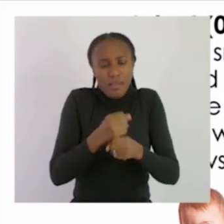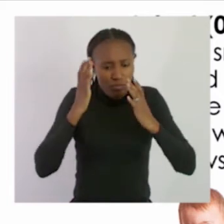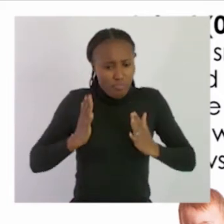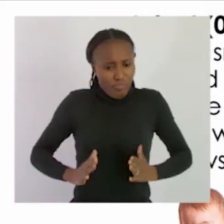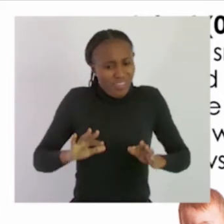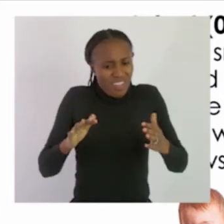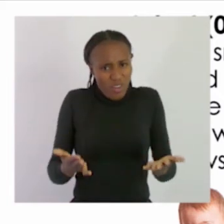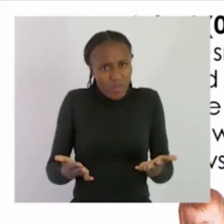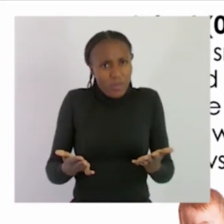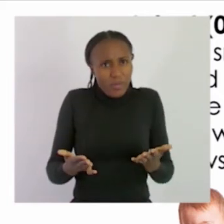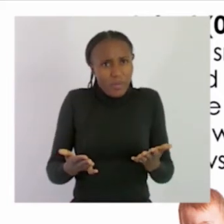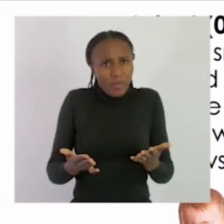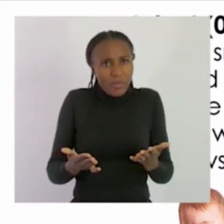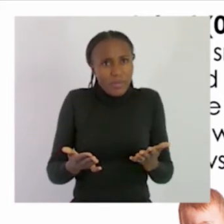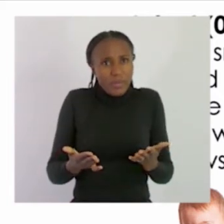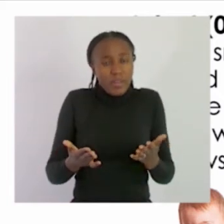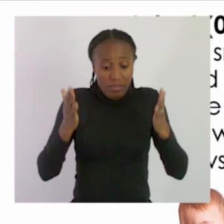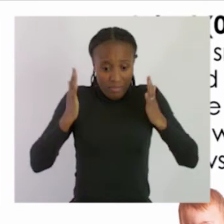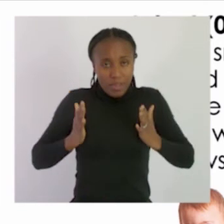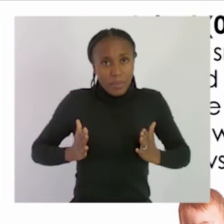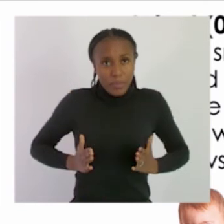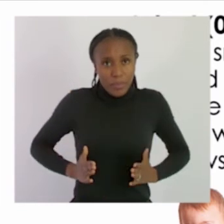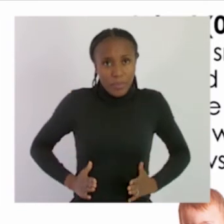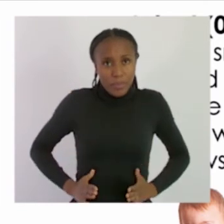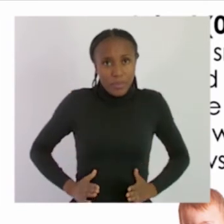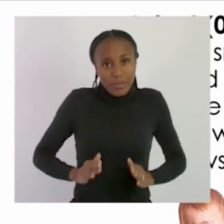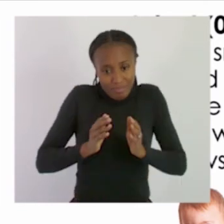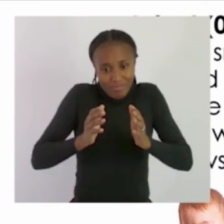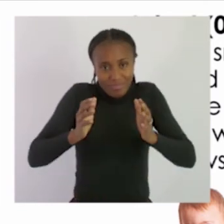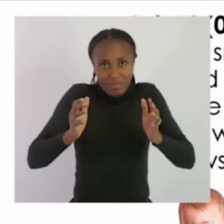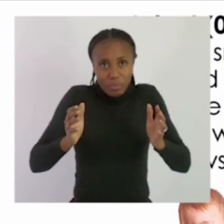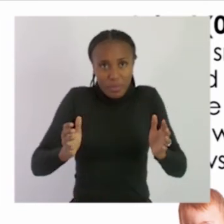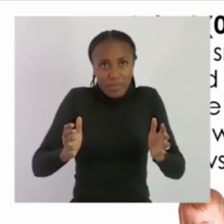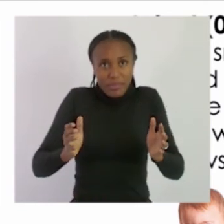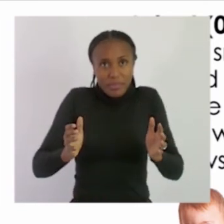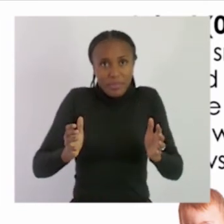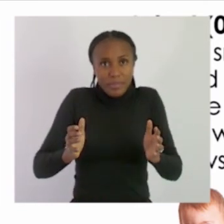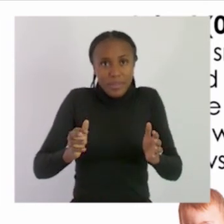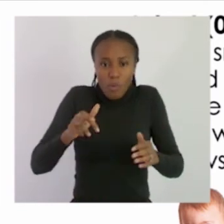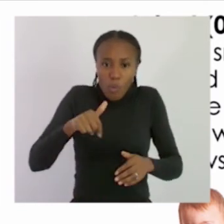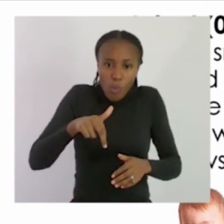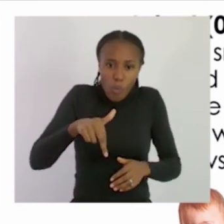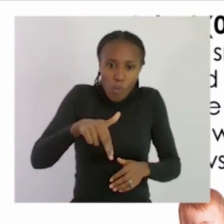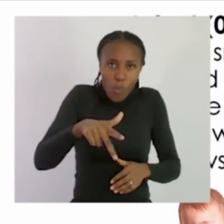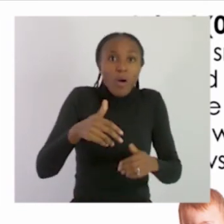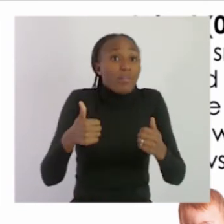like? Their bodies become to get bigger. They learn how to